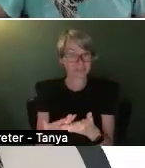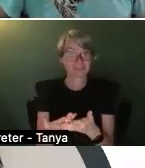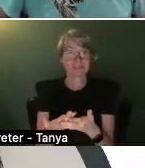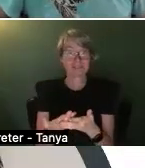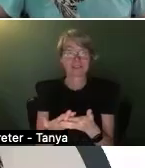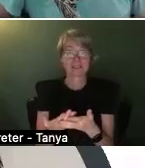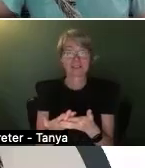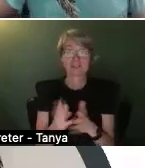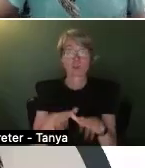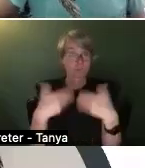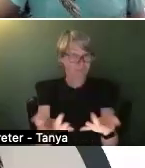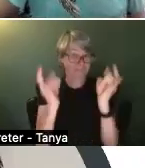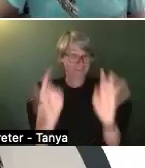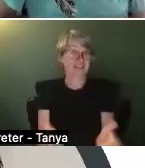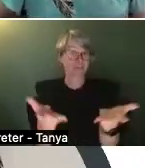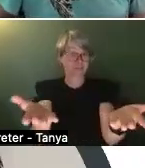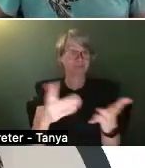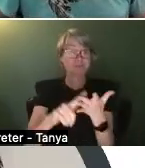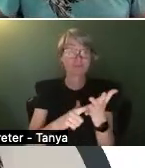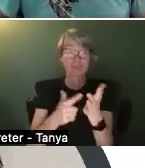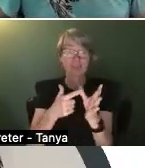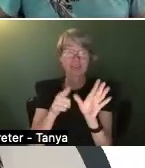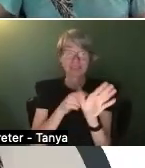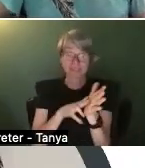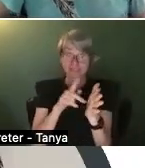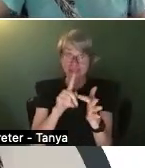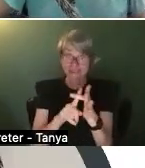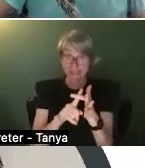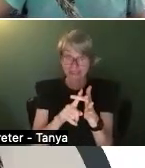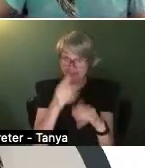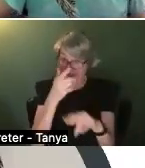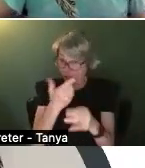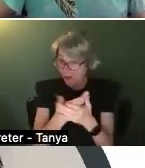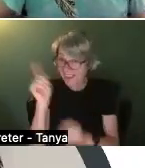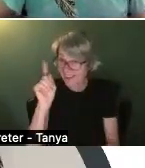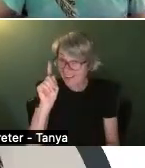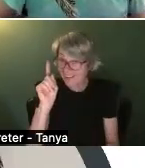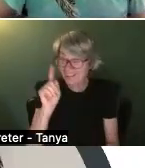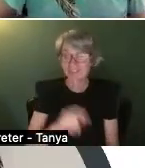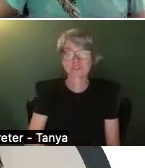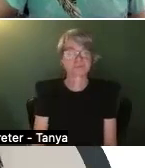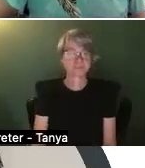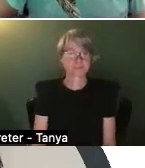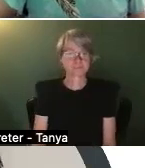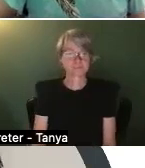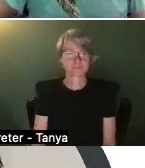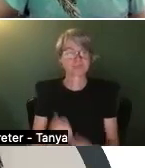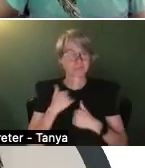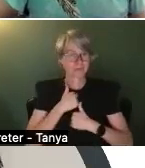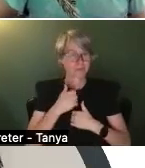to get this started. To Jay, I hope you're on this camera right now. Enjoy your